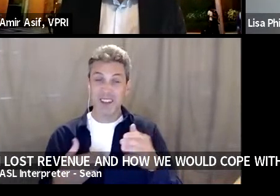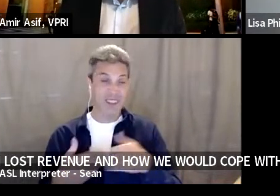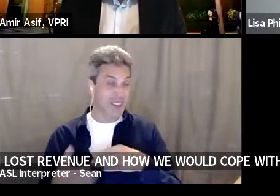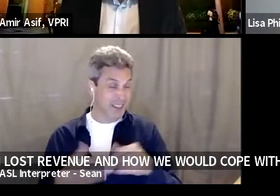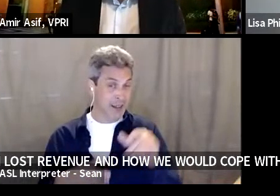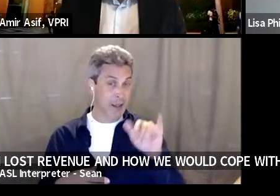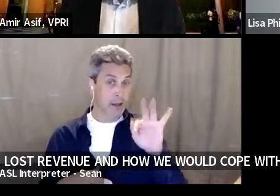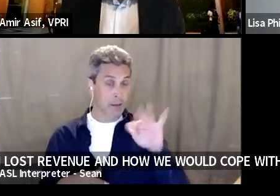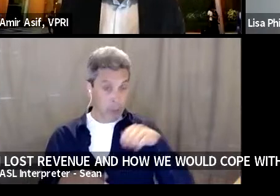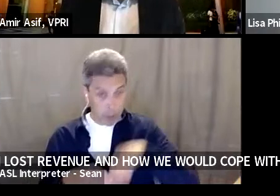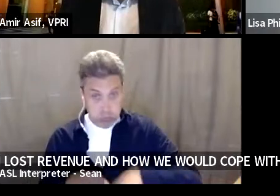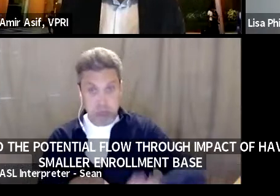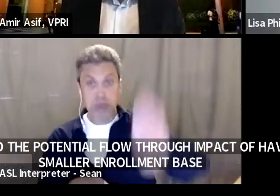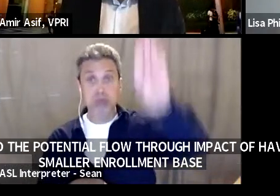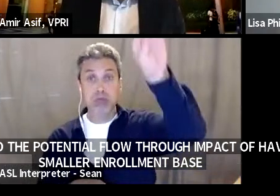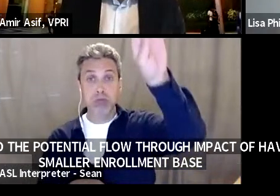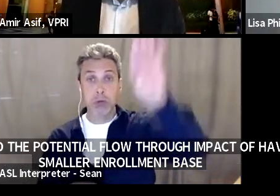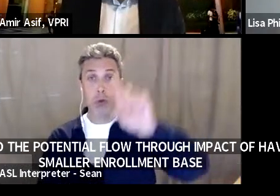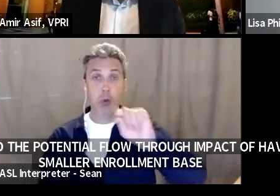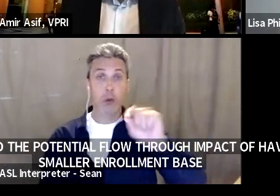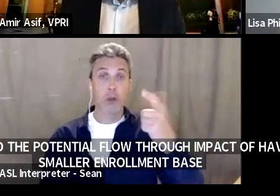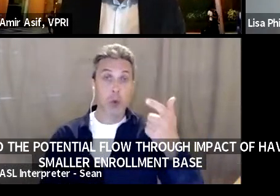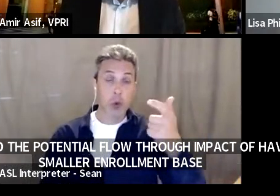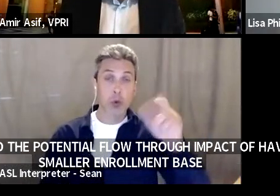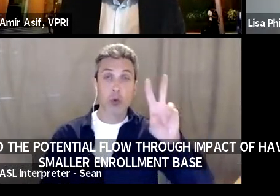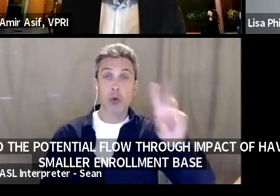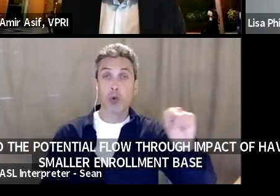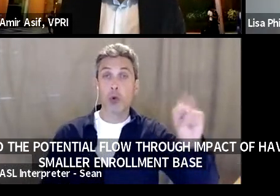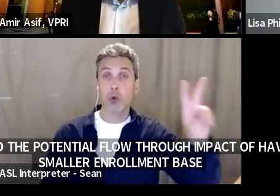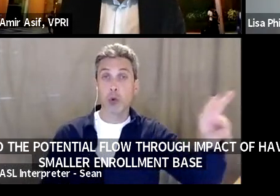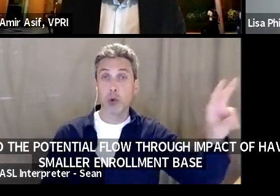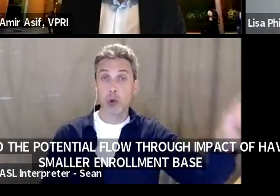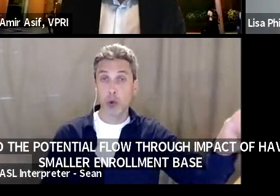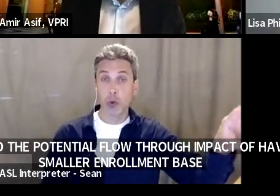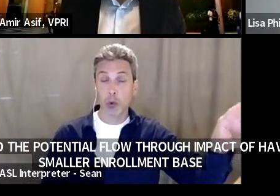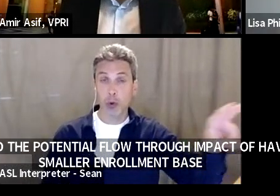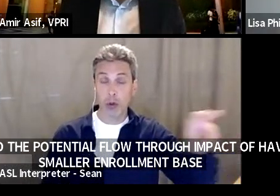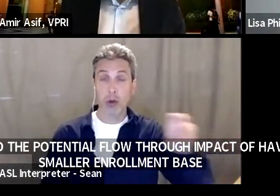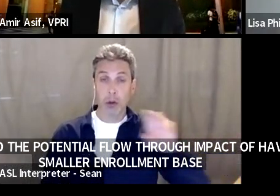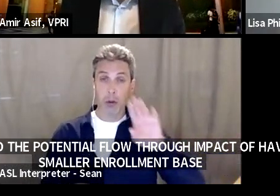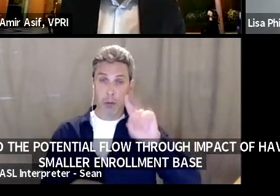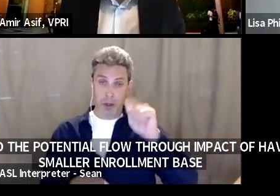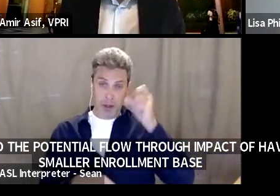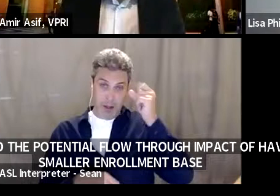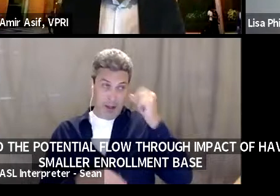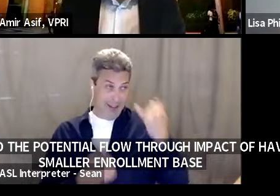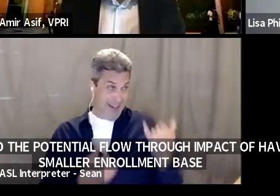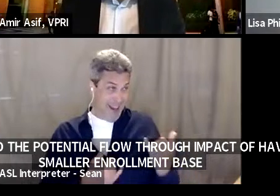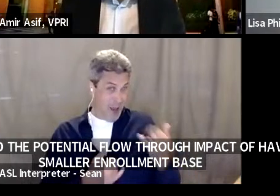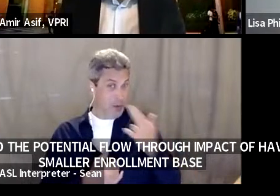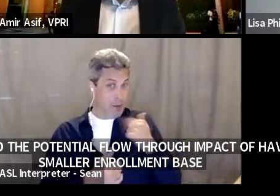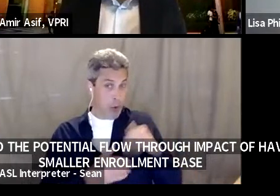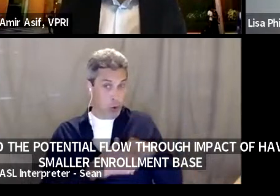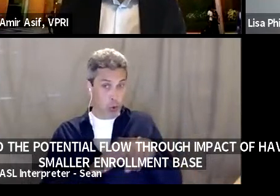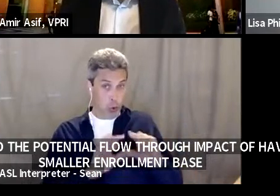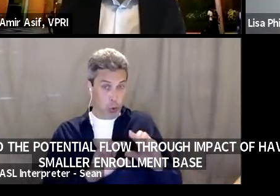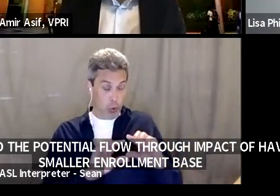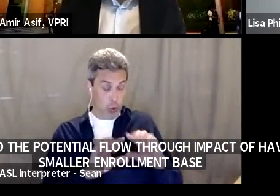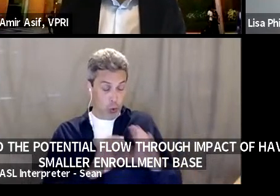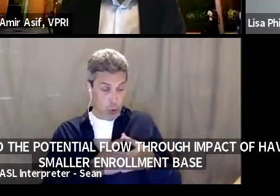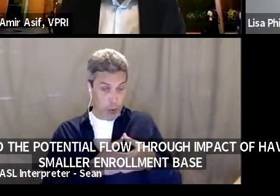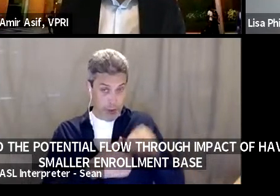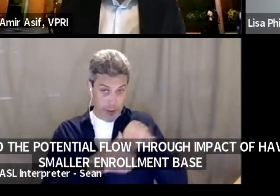recovery in 21-22, you have that smaller group over the next number of years as part of the flow-through. So that's our